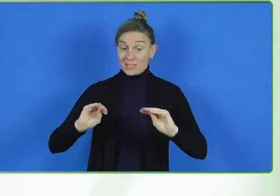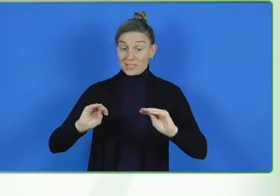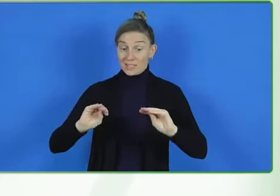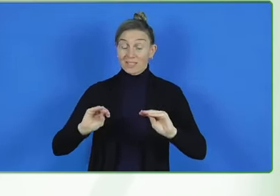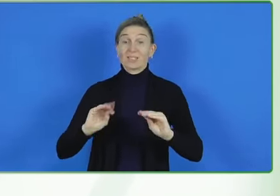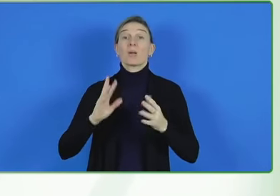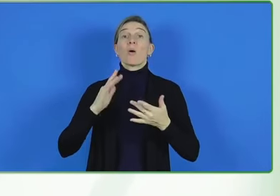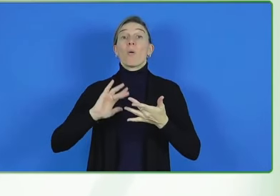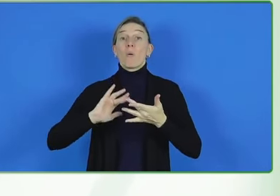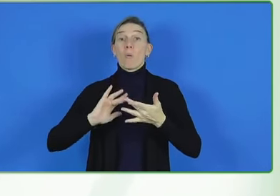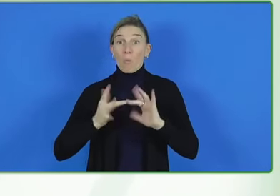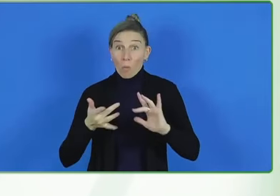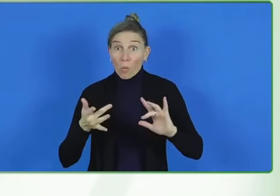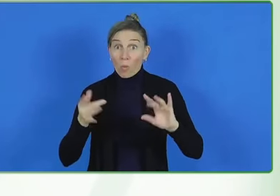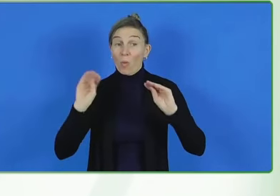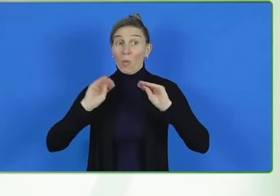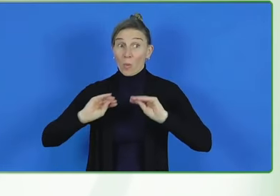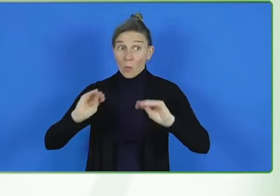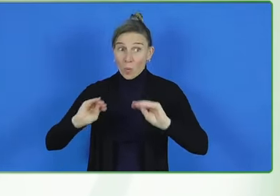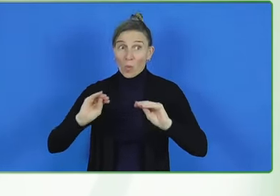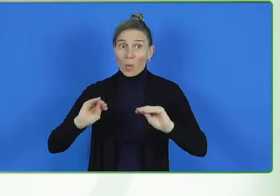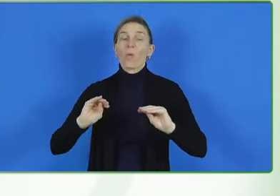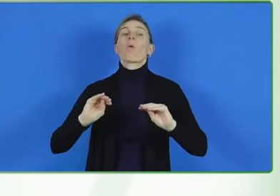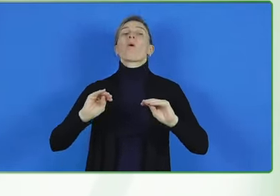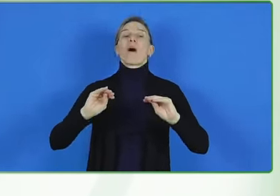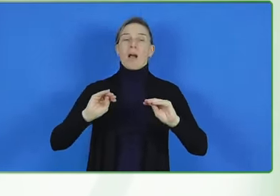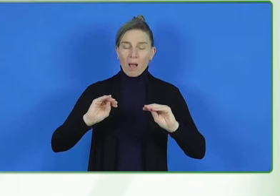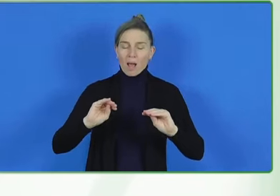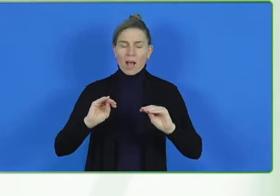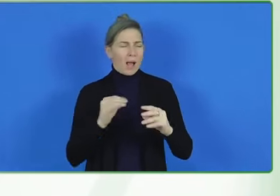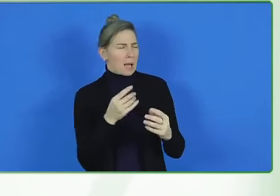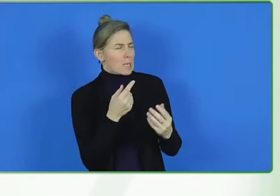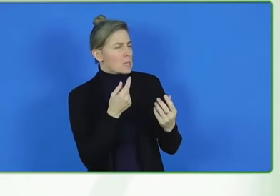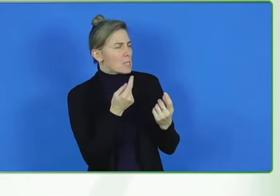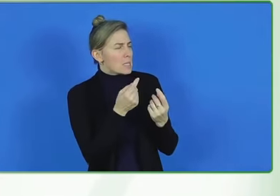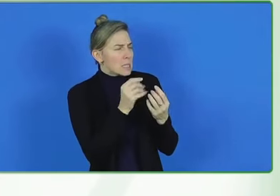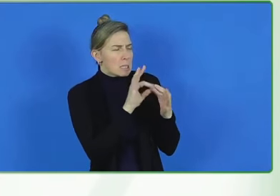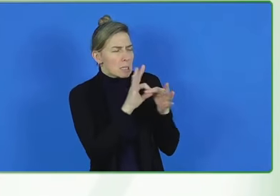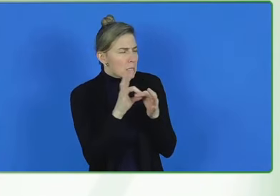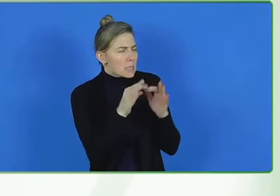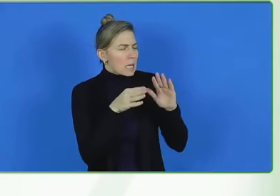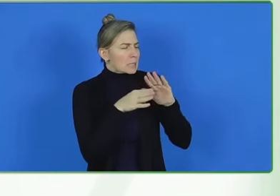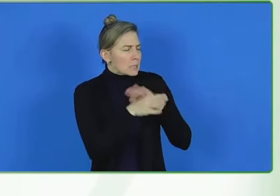in accessibility issues. Next slide, please.